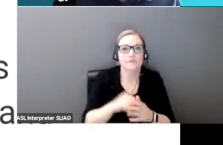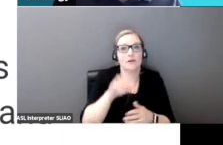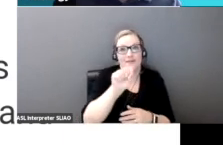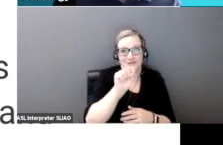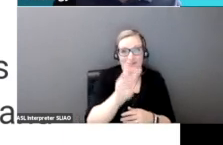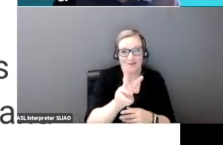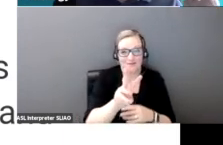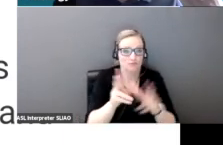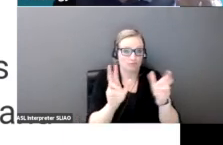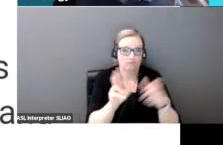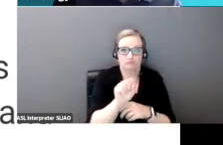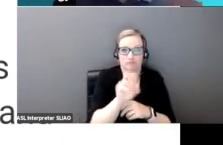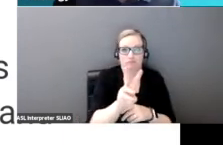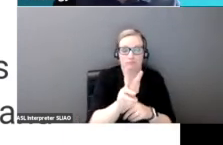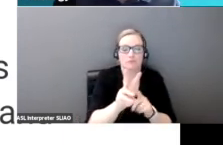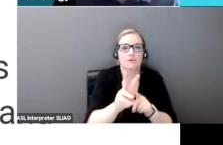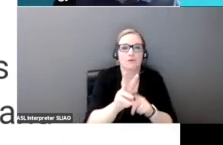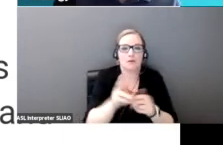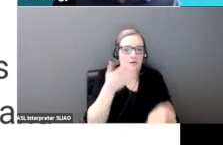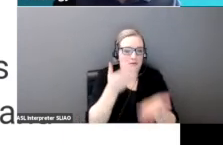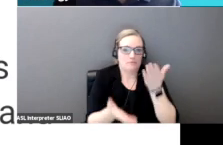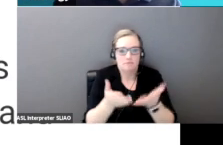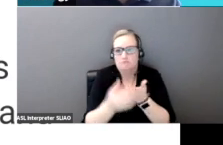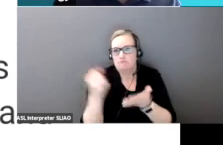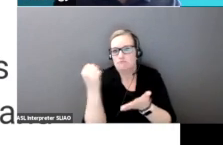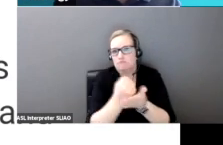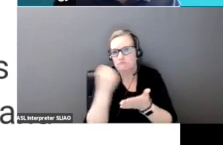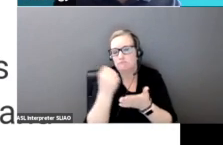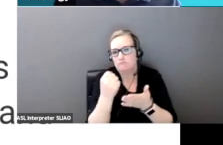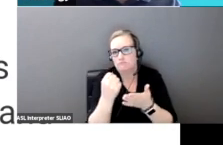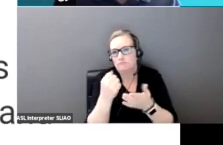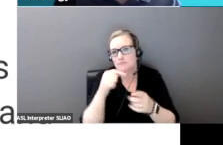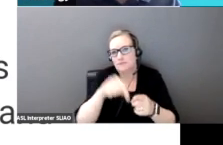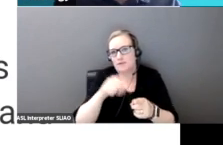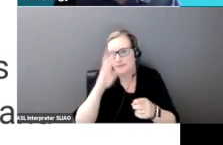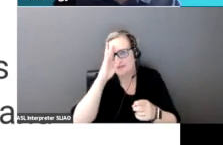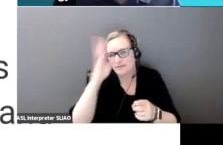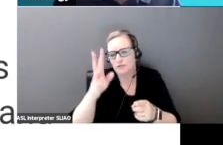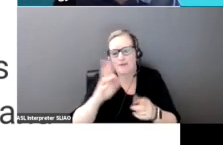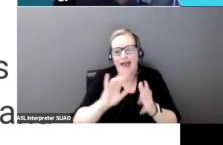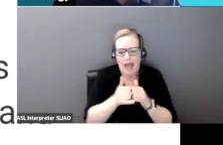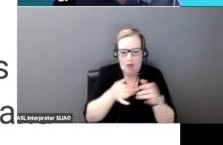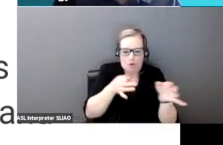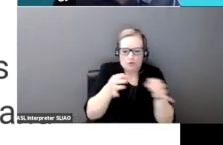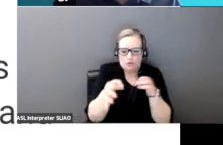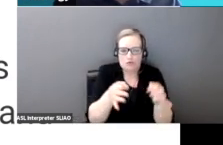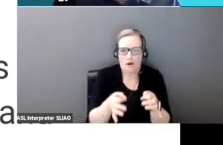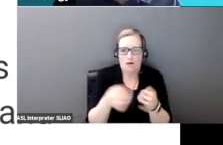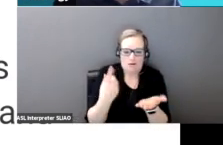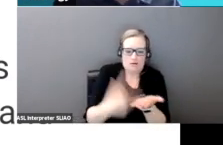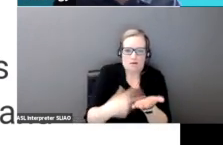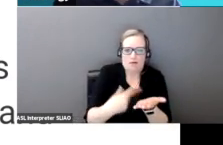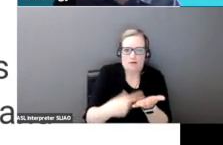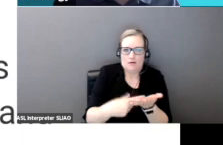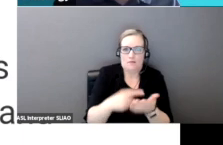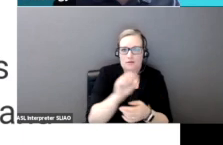embodies a patentable invention, the copyright only covers the way you talk about that in the software.